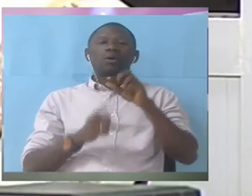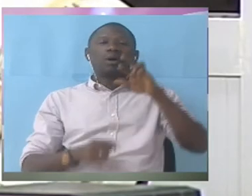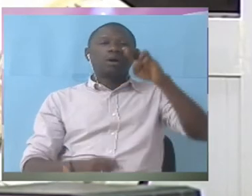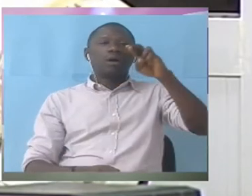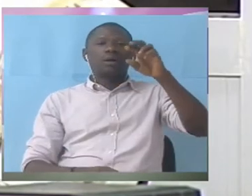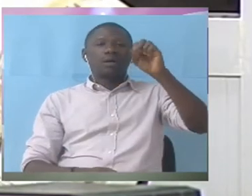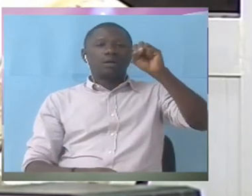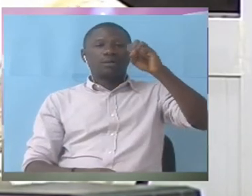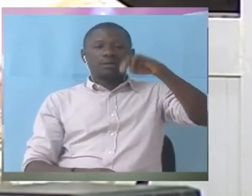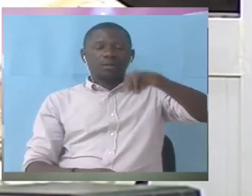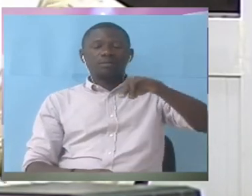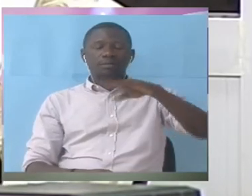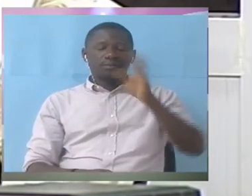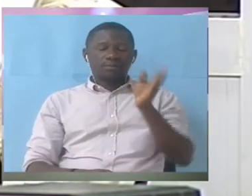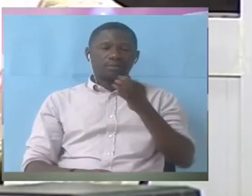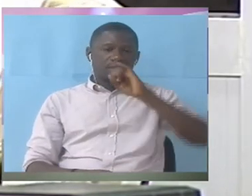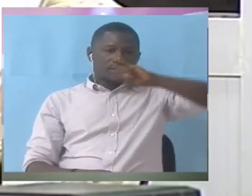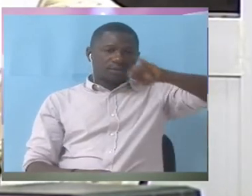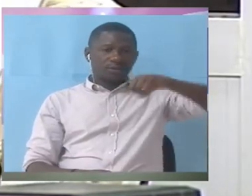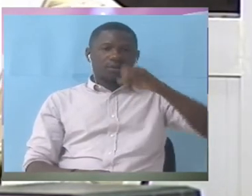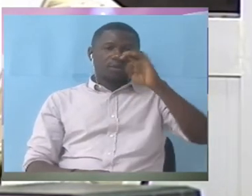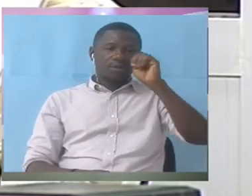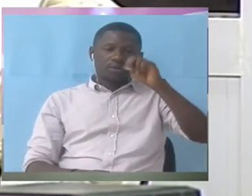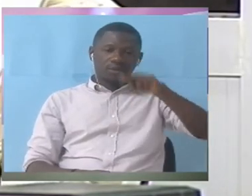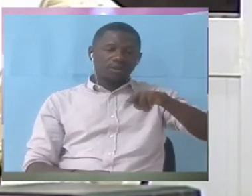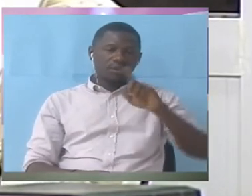that one of us was being beaten.